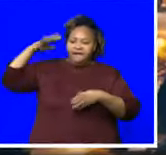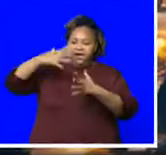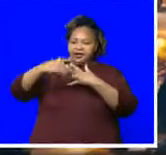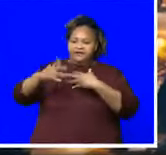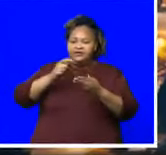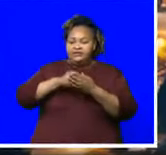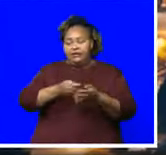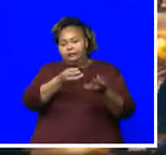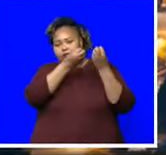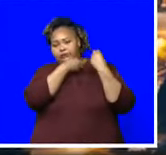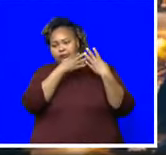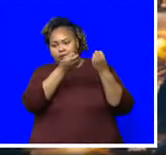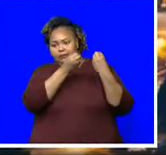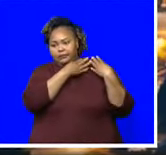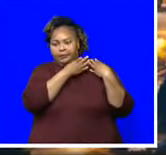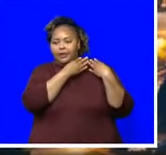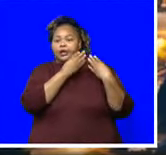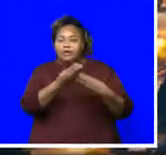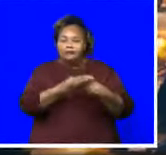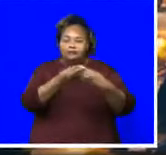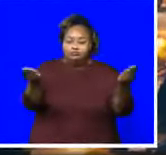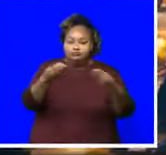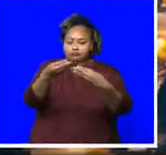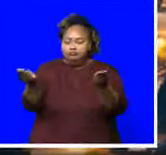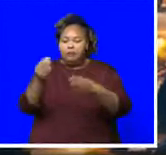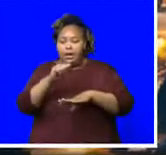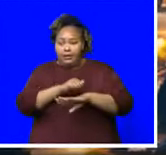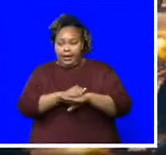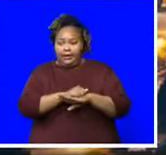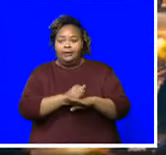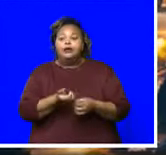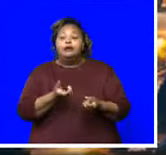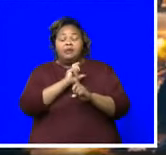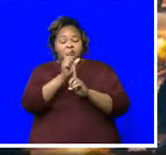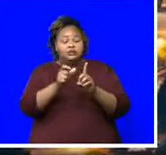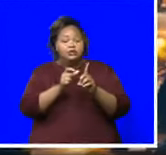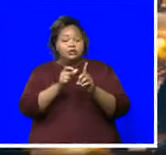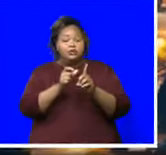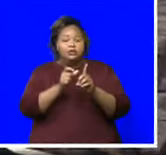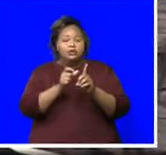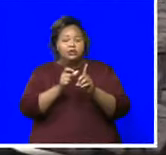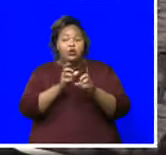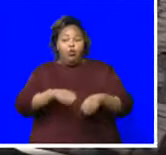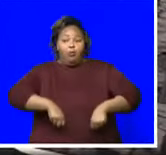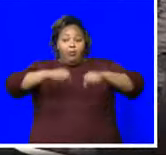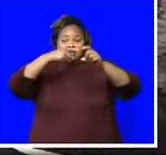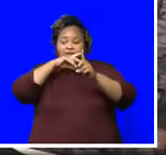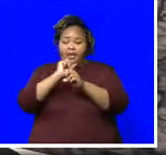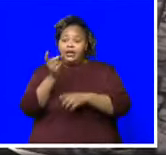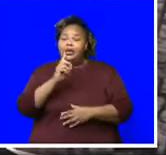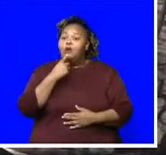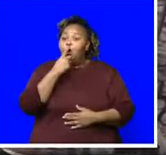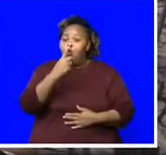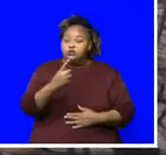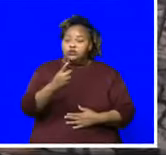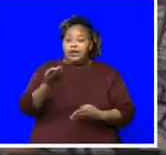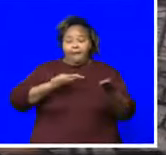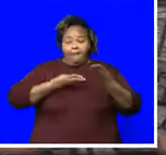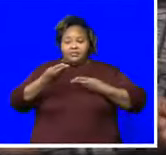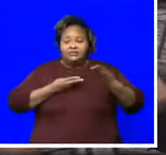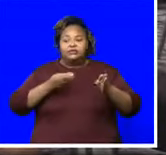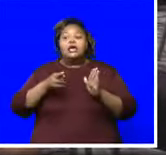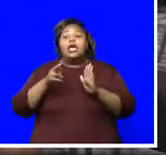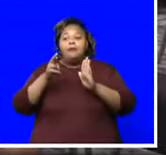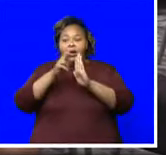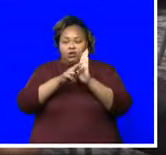Tingaphanda ekubheke ukuthi tilandzele yonke imigomo yekusebenda lebekwe ngulelibandla. Libandla lelilawula techumana